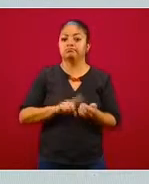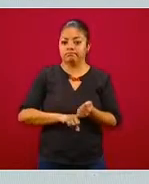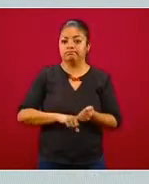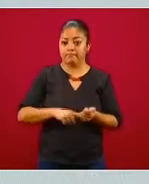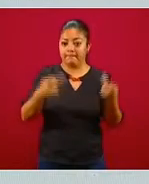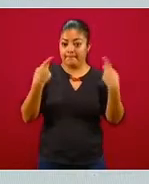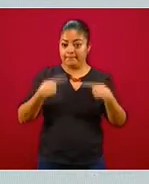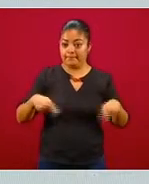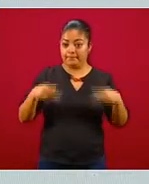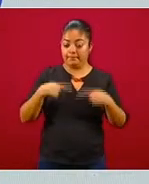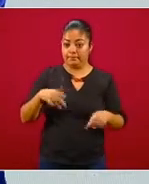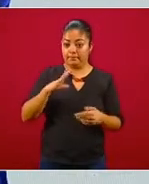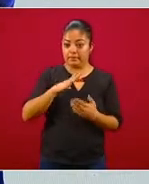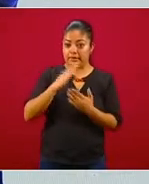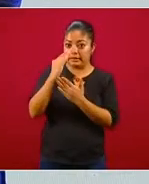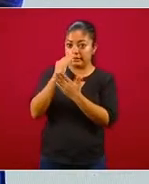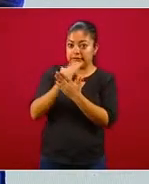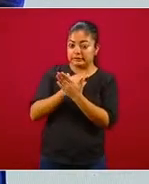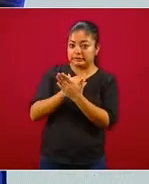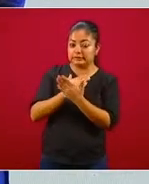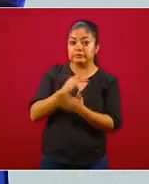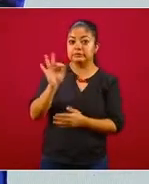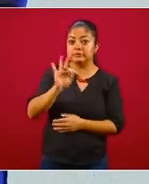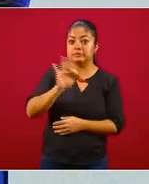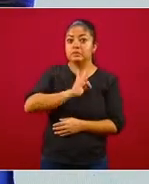potentially are out there.